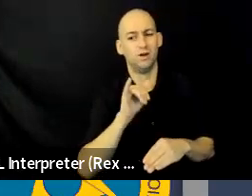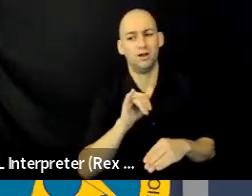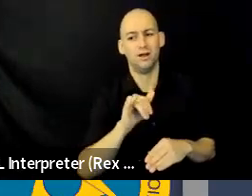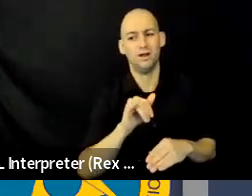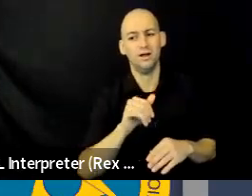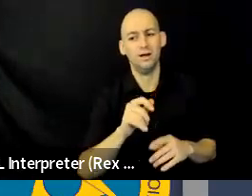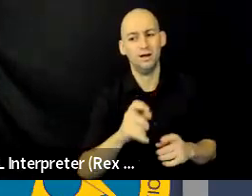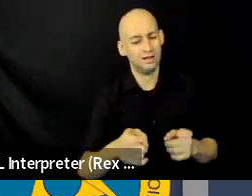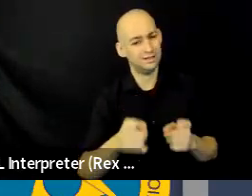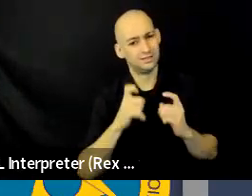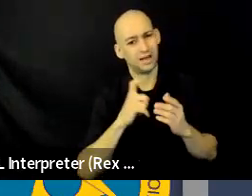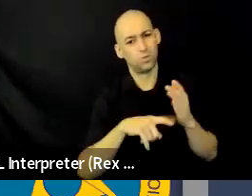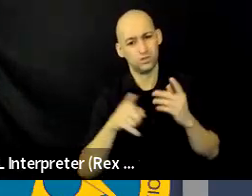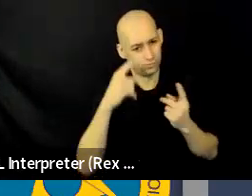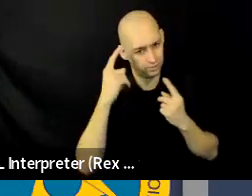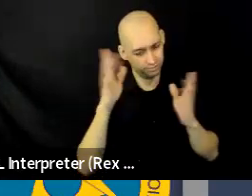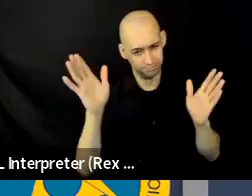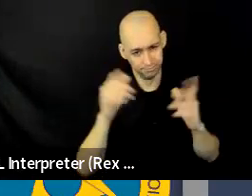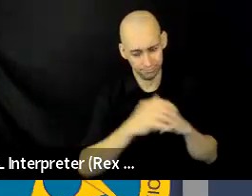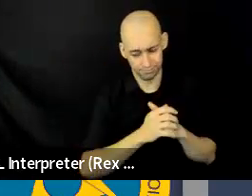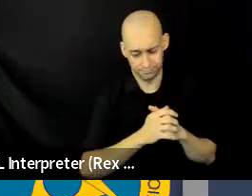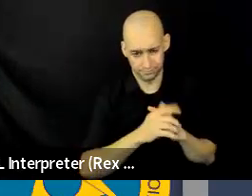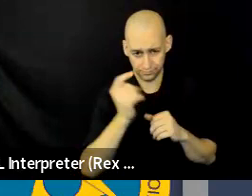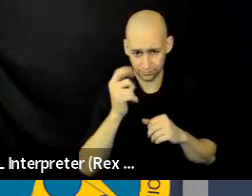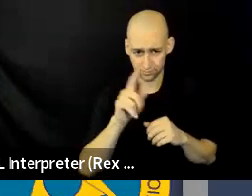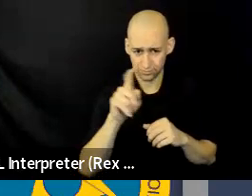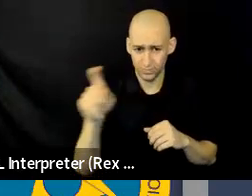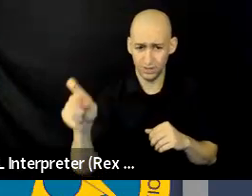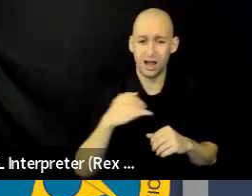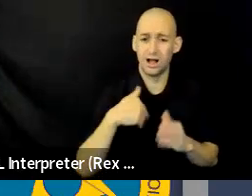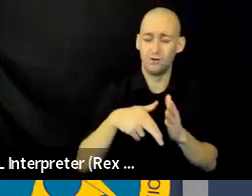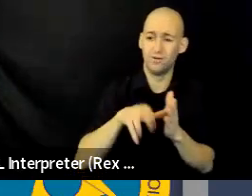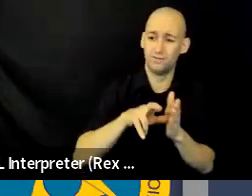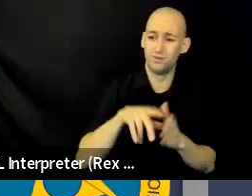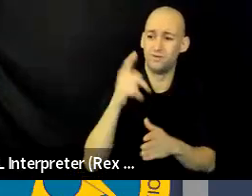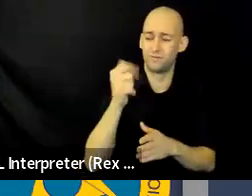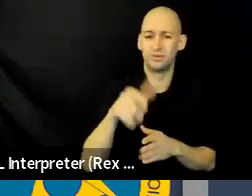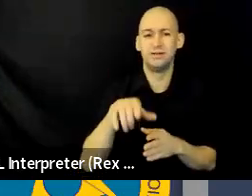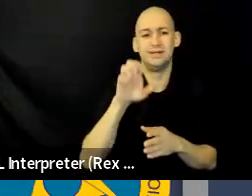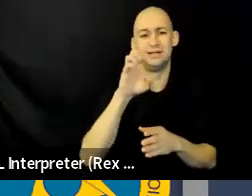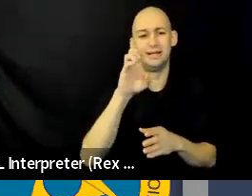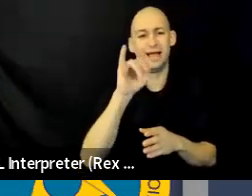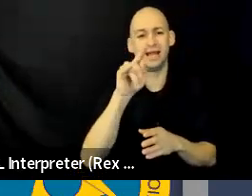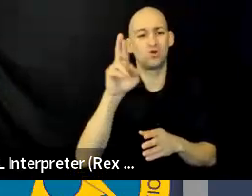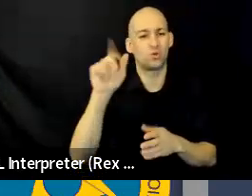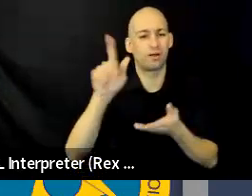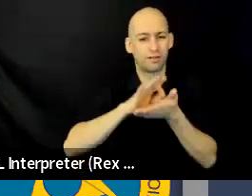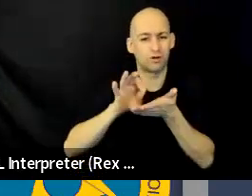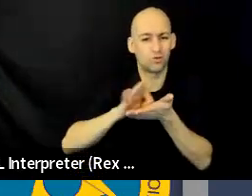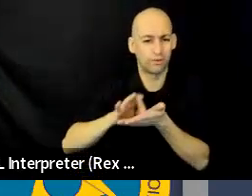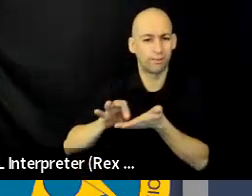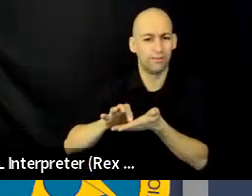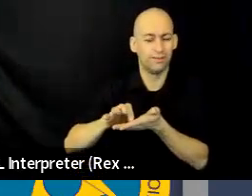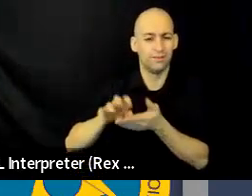you might take. A couple questions, and I actually went through some of the editorials that have been out there and stuff. And